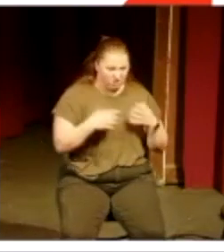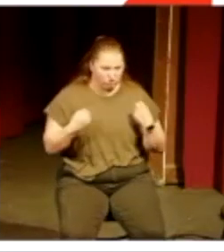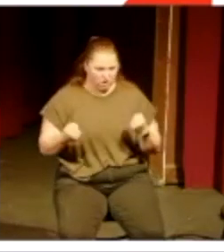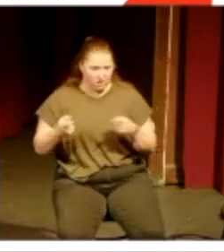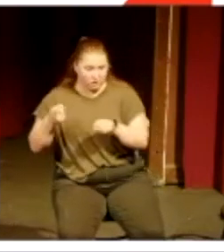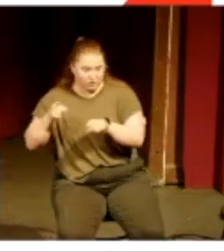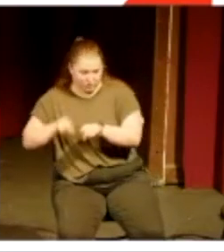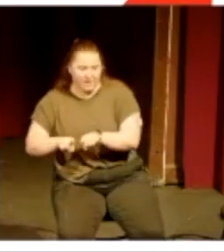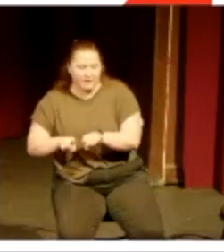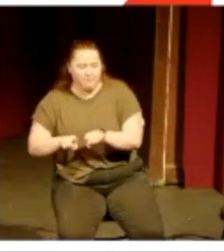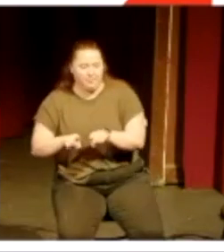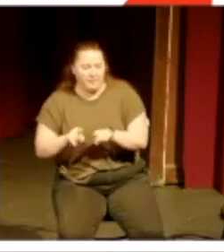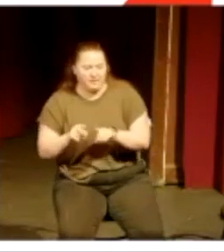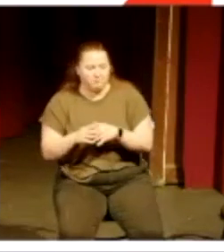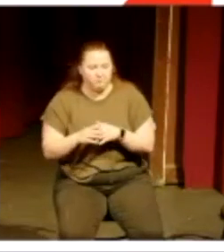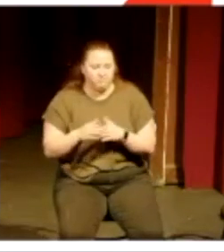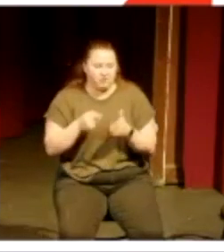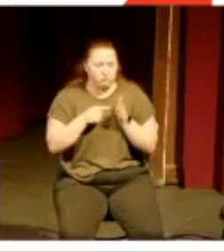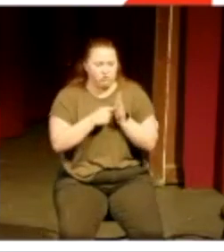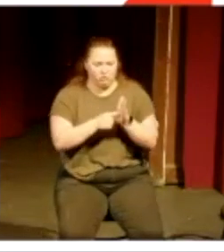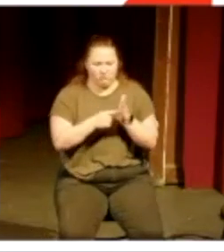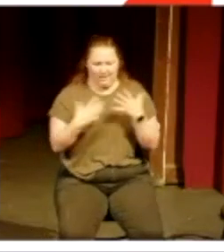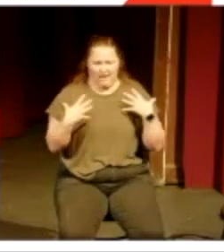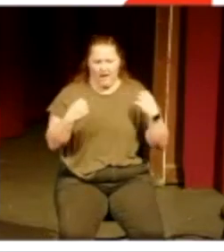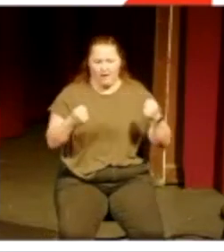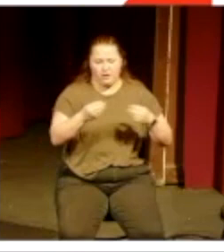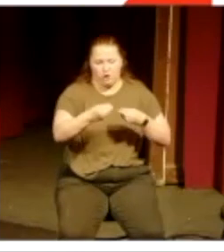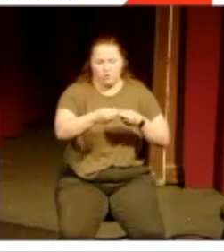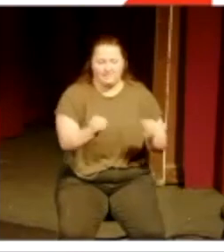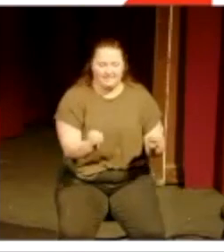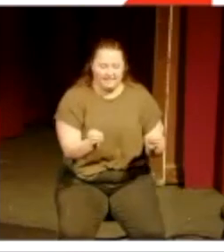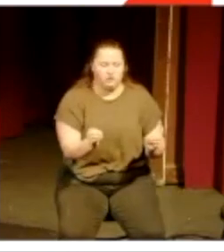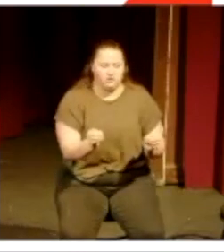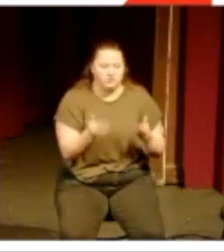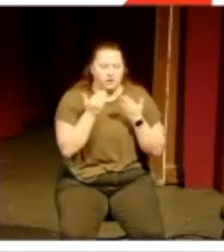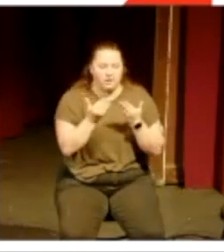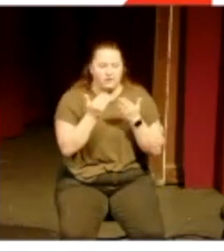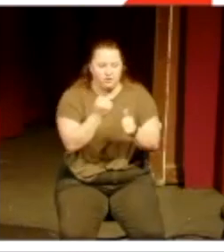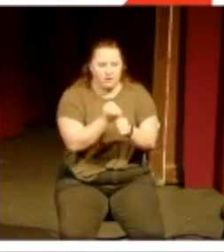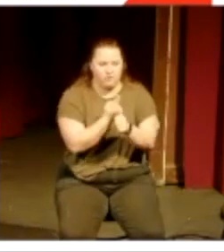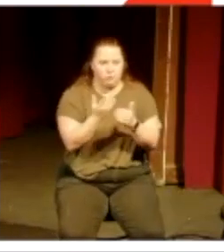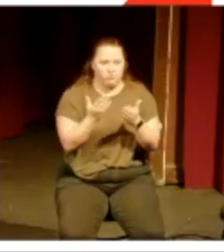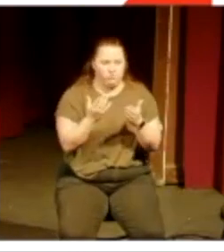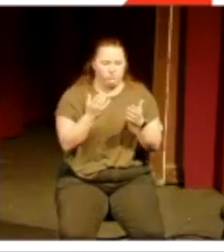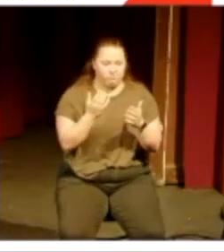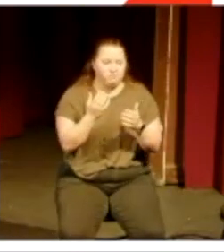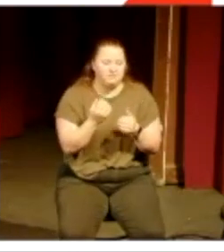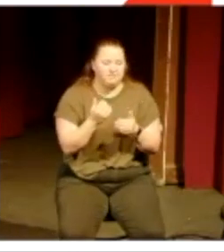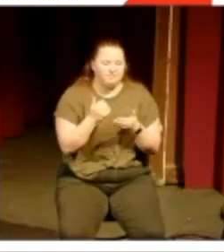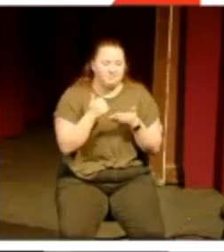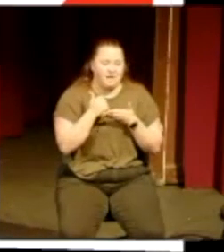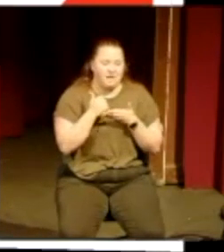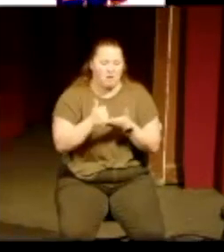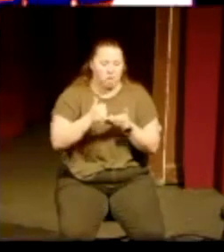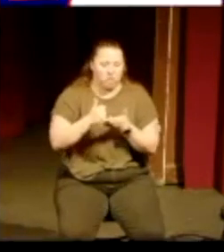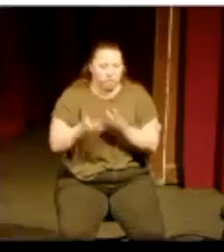healthy organization, and I'm proud to be a part of it. So thank you for everything you guys do to make this a healthy